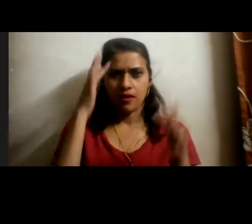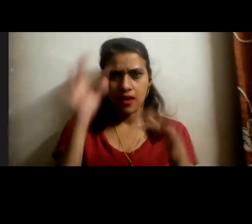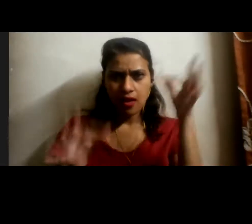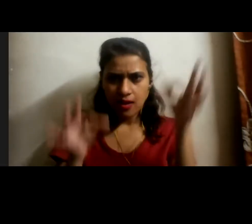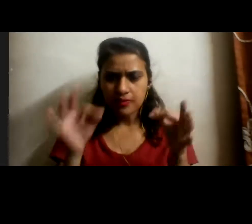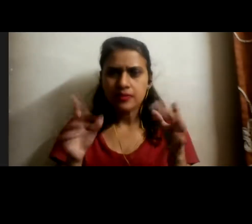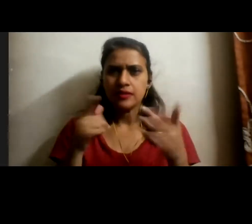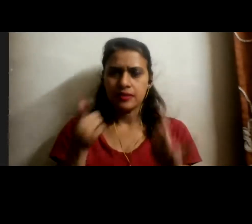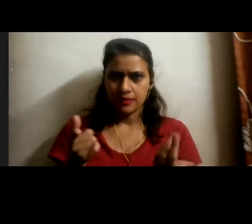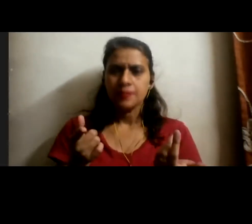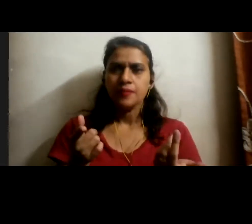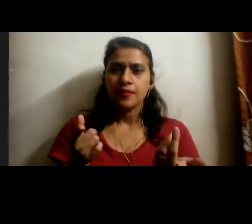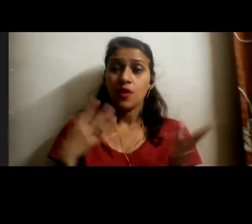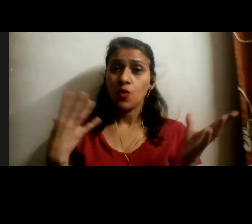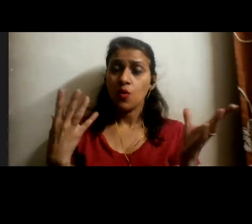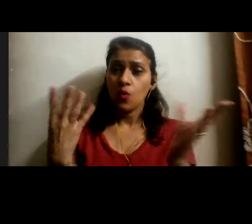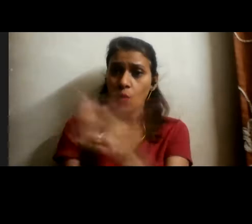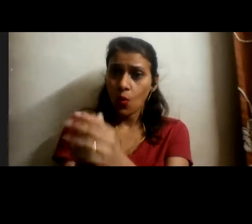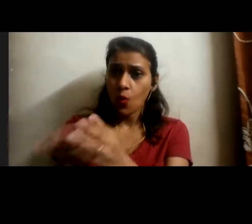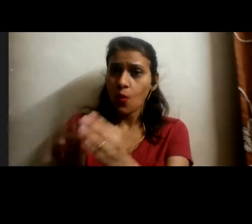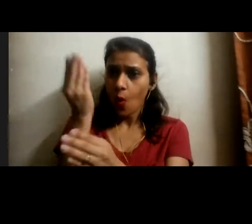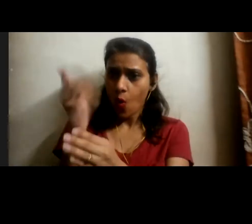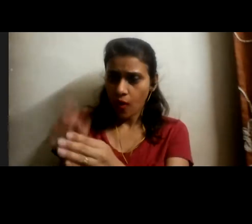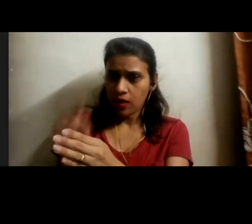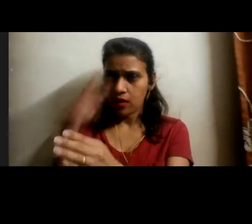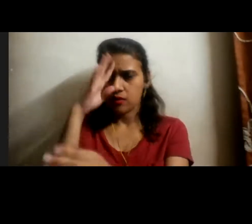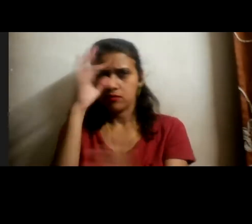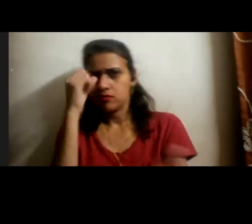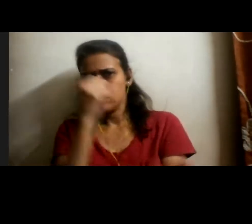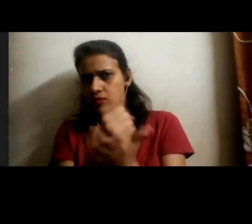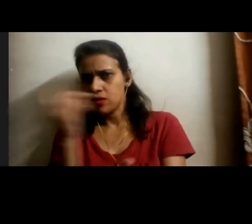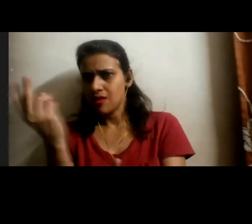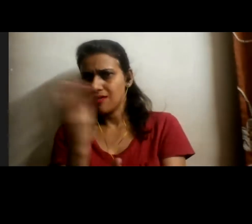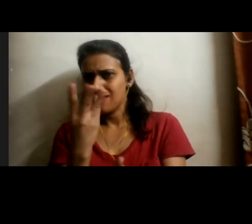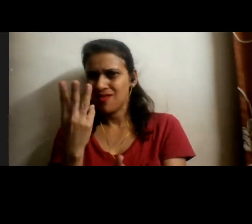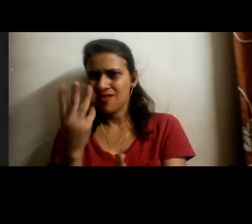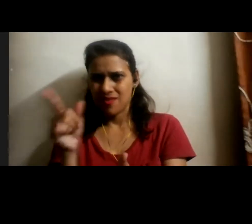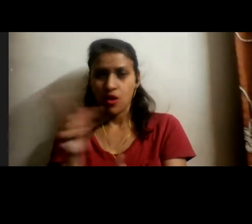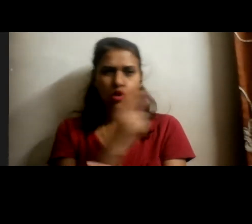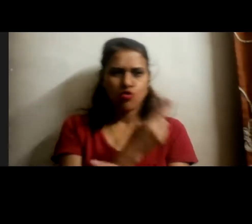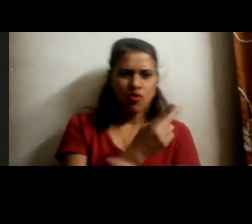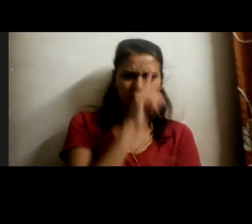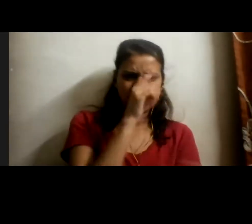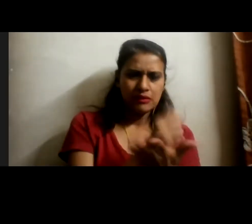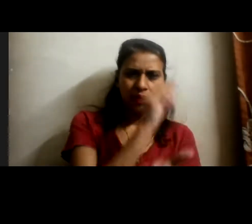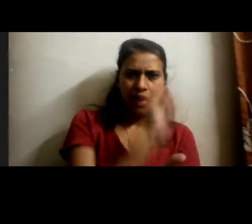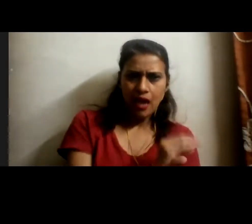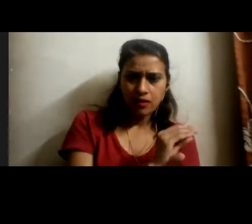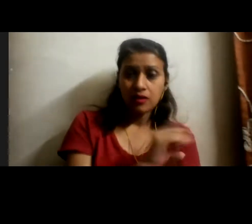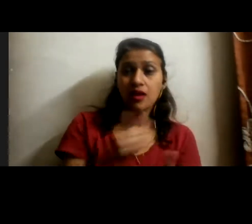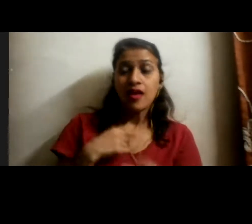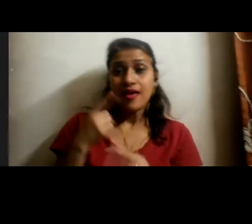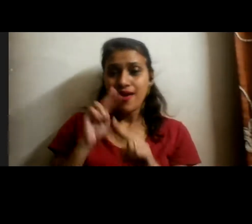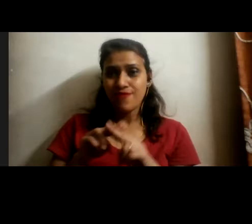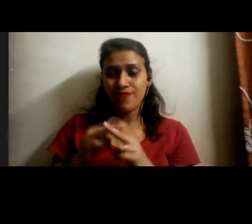weightage should I give to the majority or the minority judgment? Like, for example, if I'm in favor of the dissenting opinion,